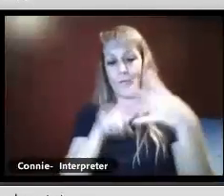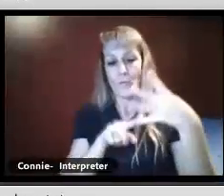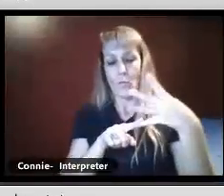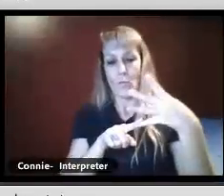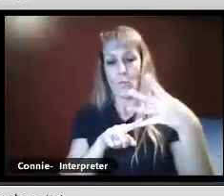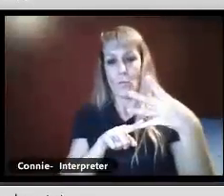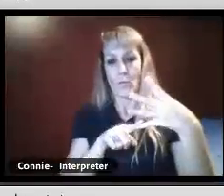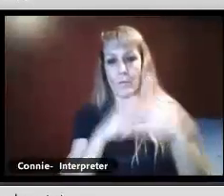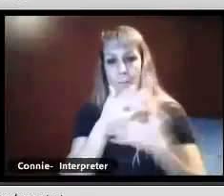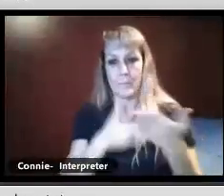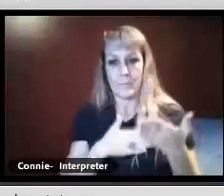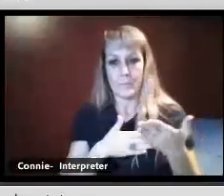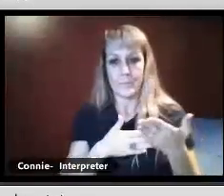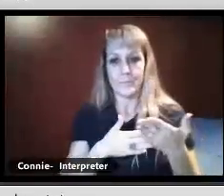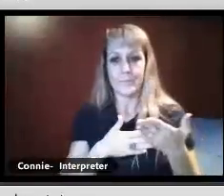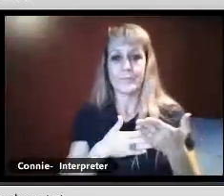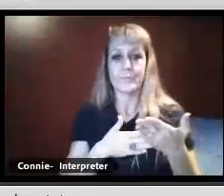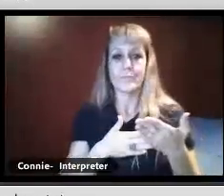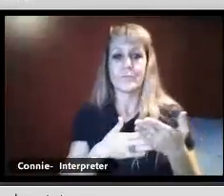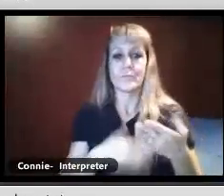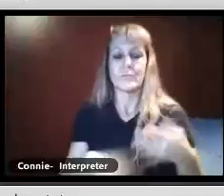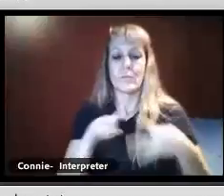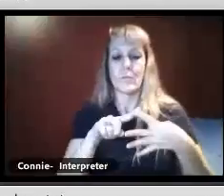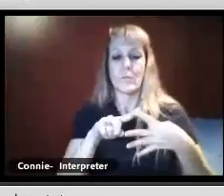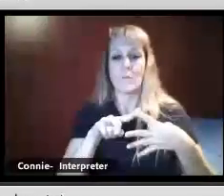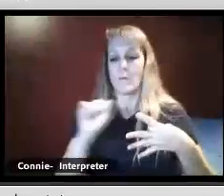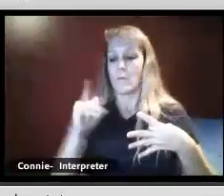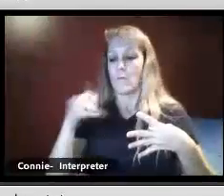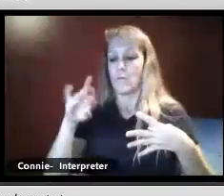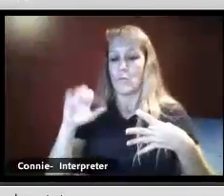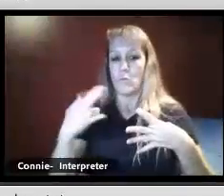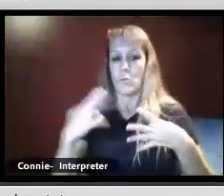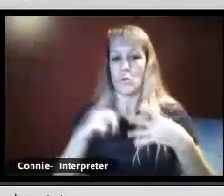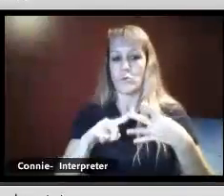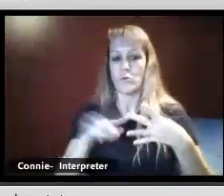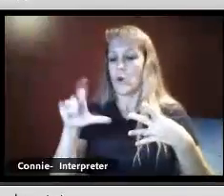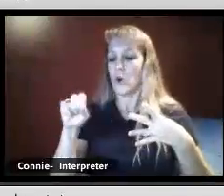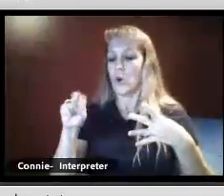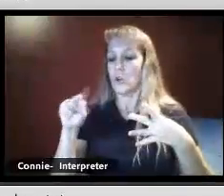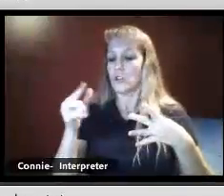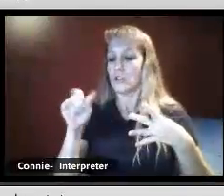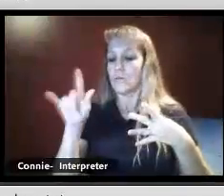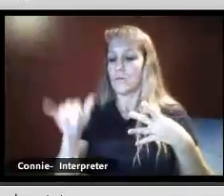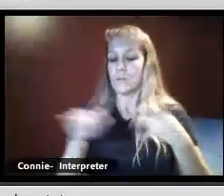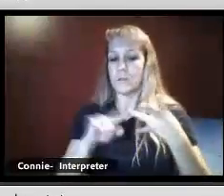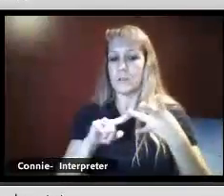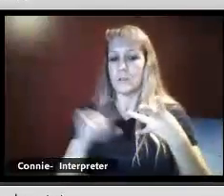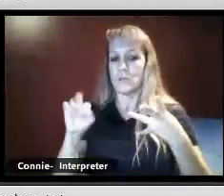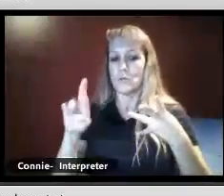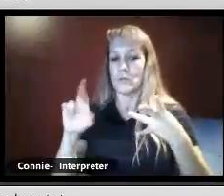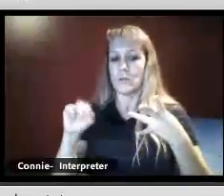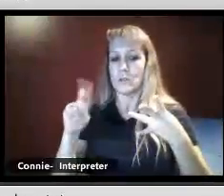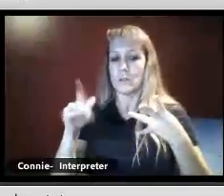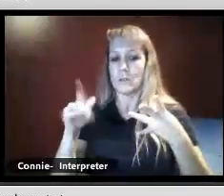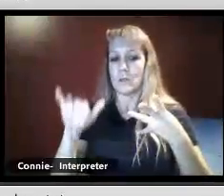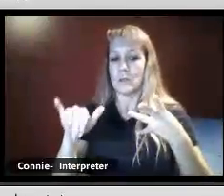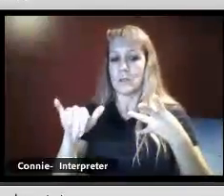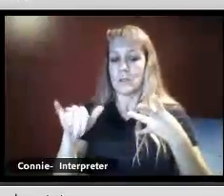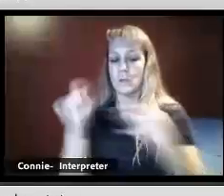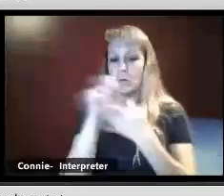elements, the approach to writing, the longevity of a site, the transparency in authorship,